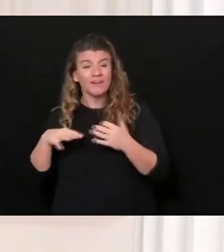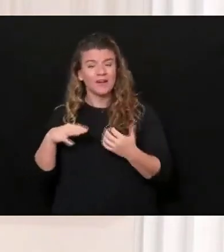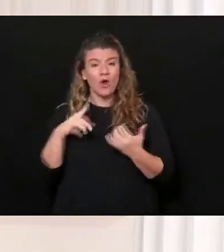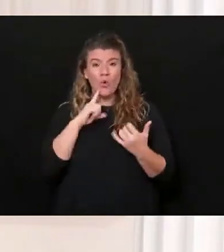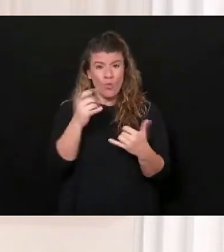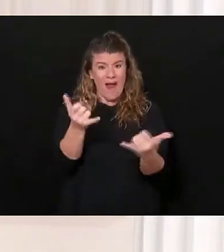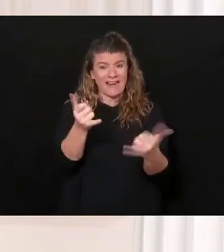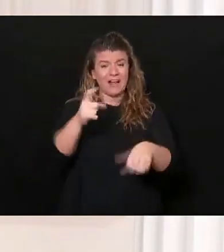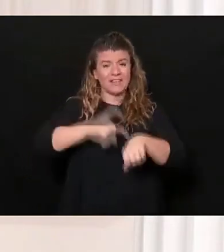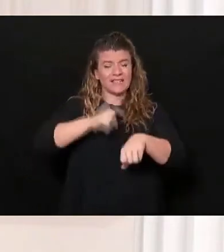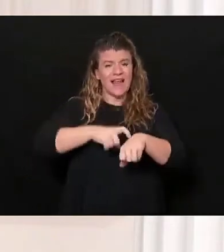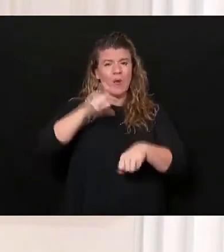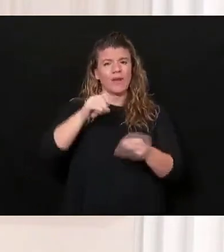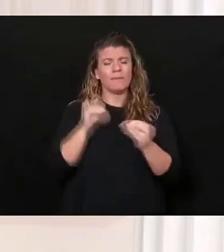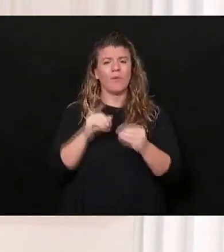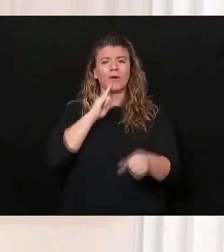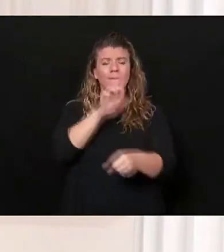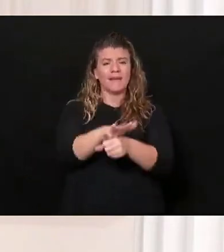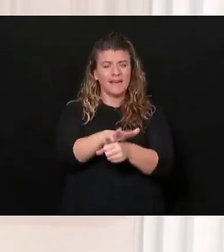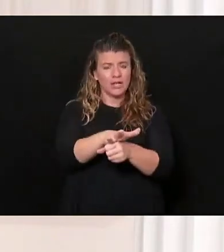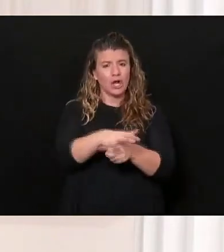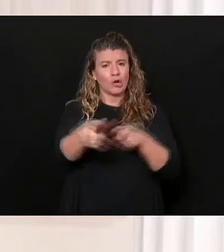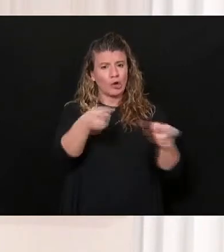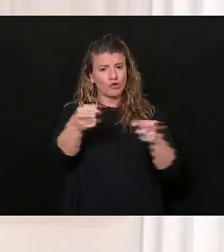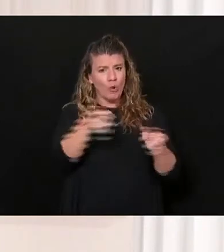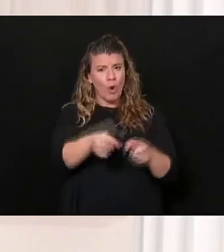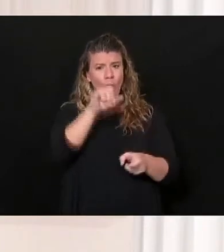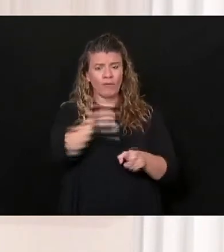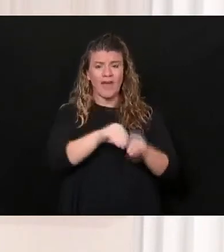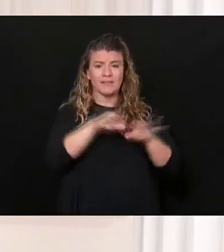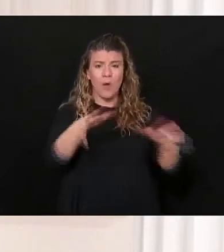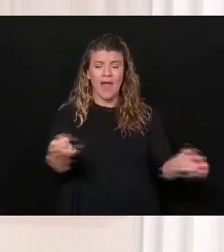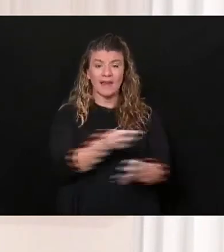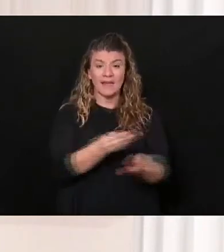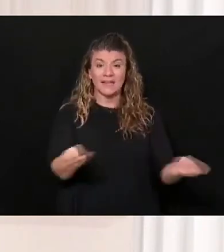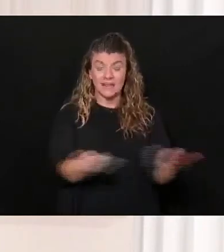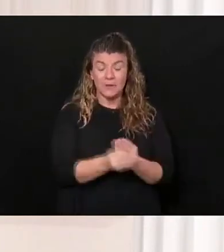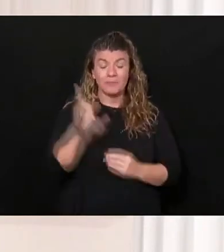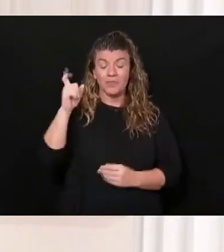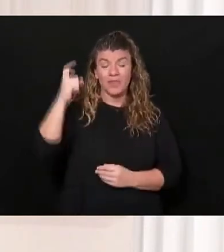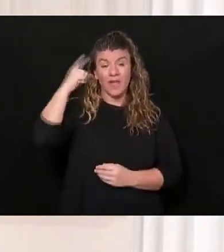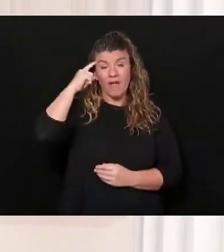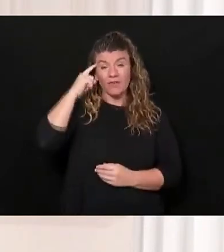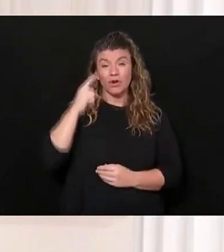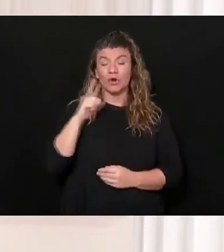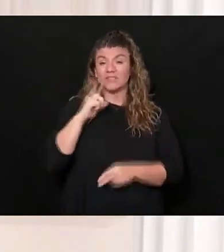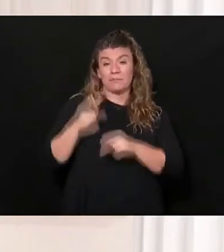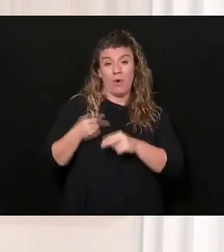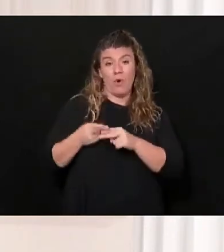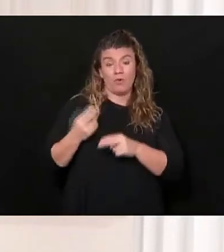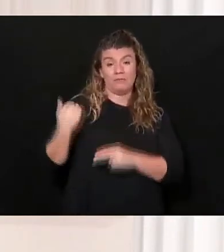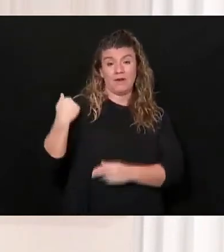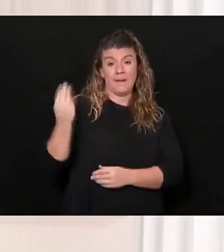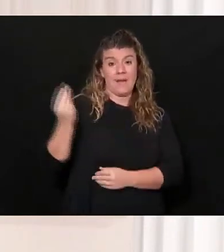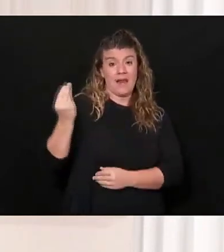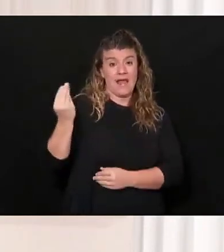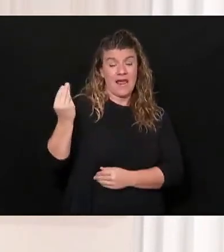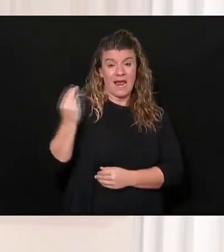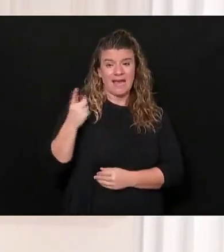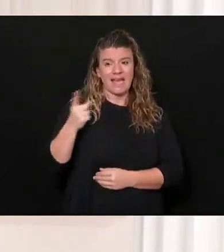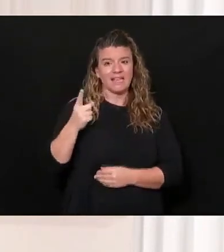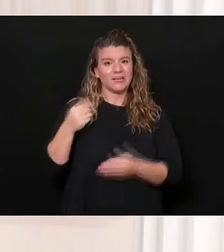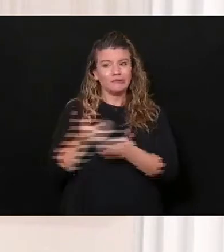even more committed to controlling that spread. The governor talked last press briefing about the